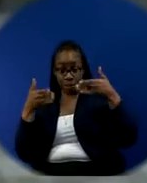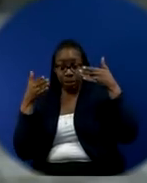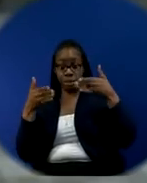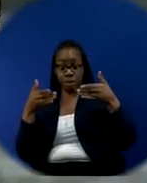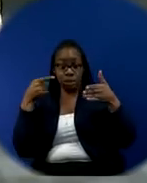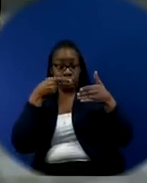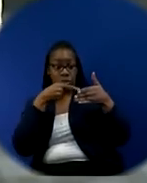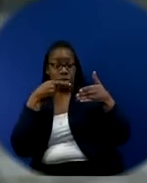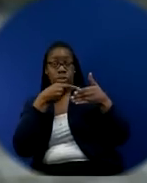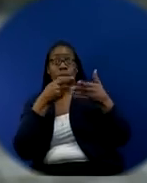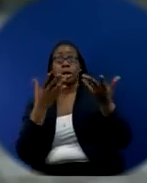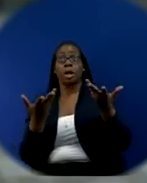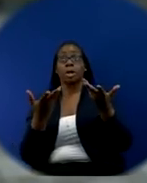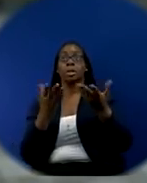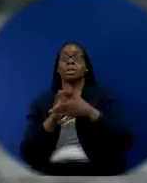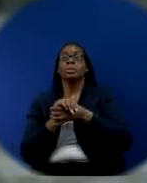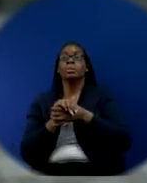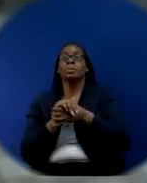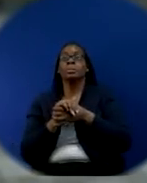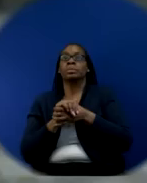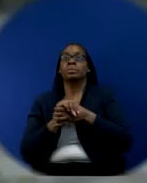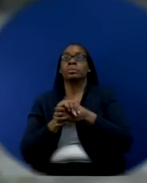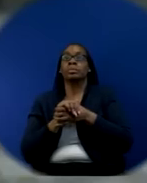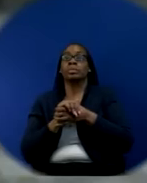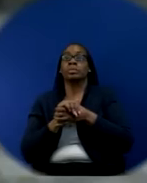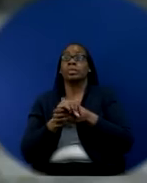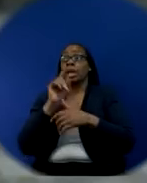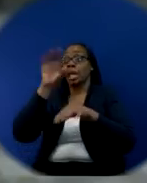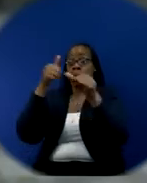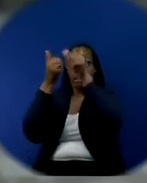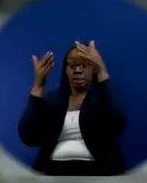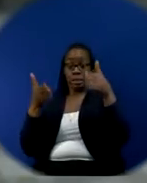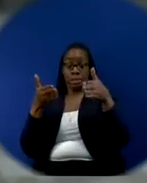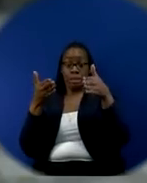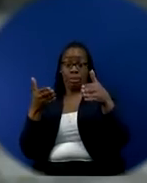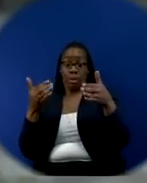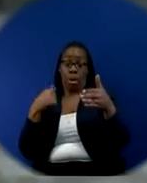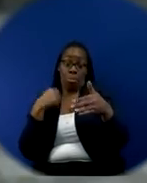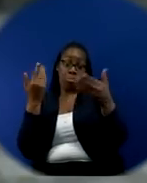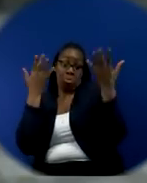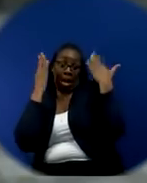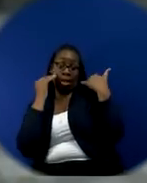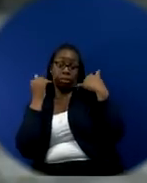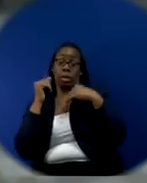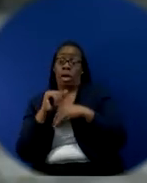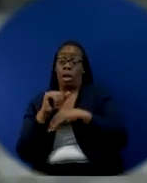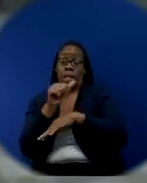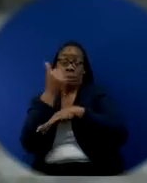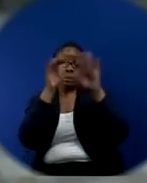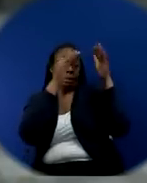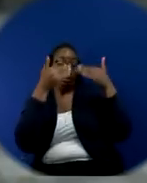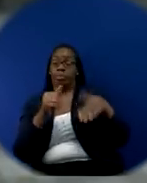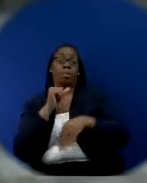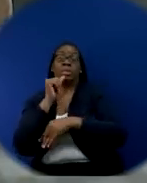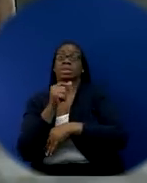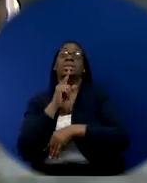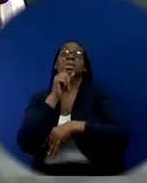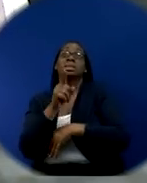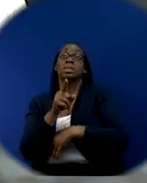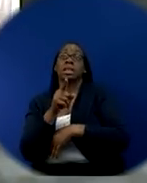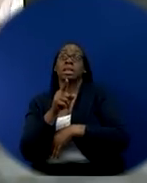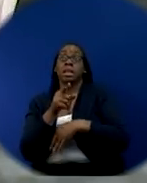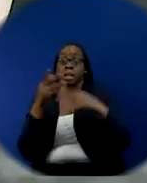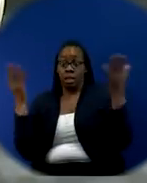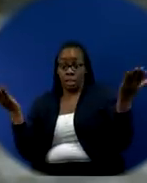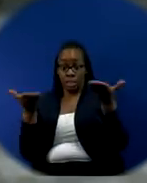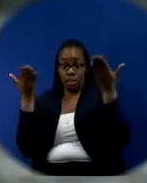day. When he with his disciples, I suspect, although the text does not submit that to us, he's there in